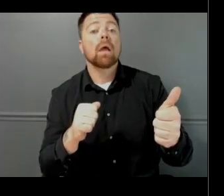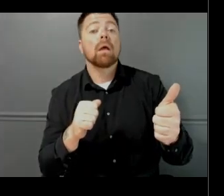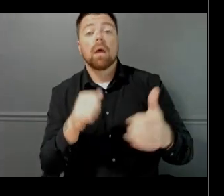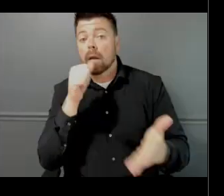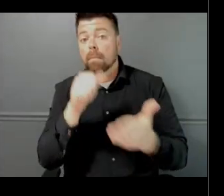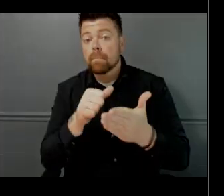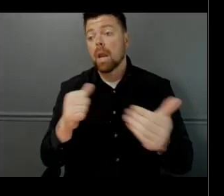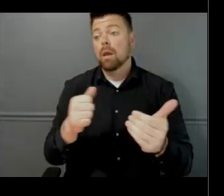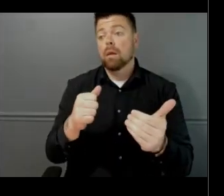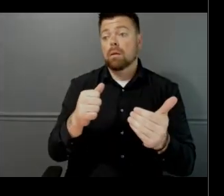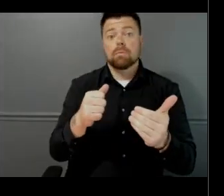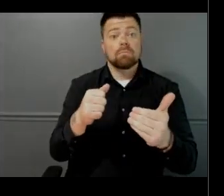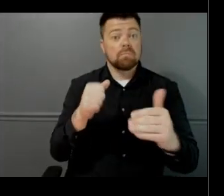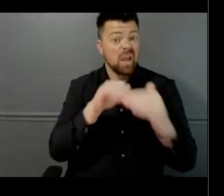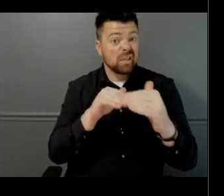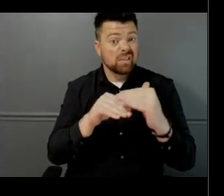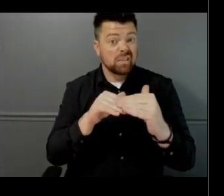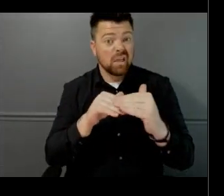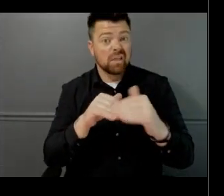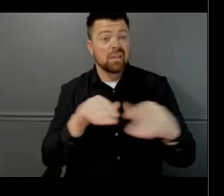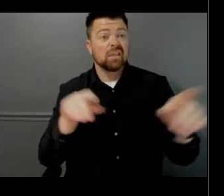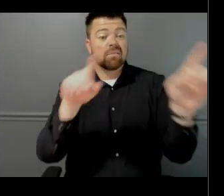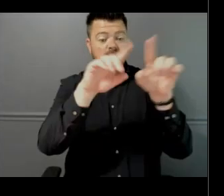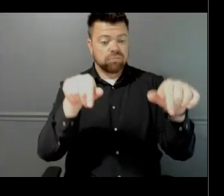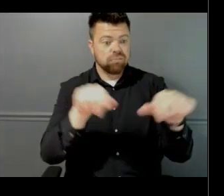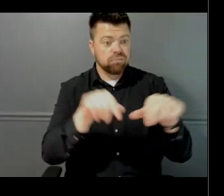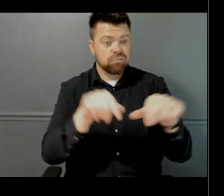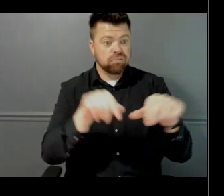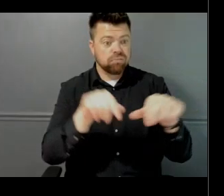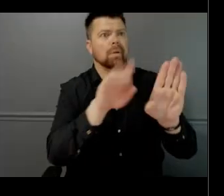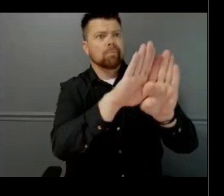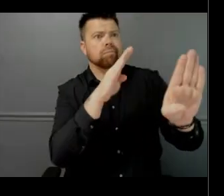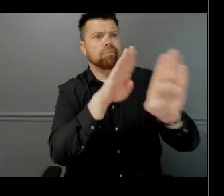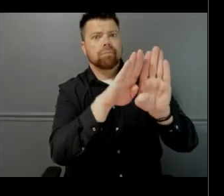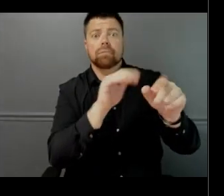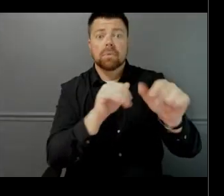Mailboxes must be within reach ranges established in ANSI.